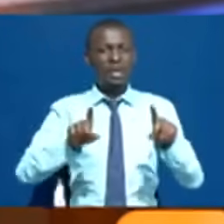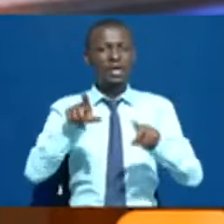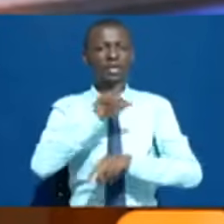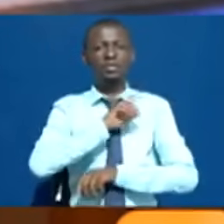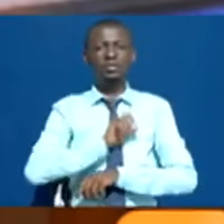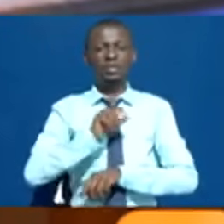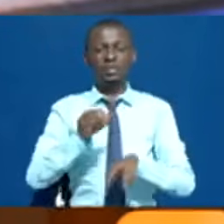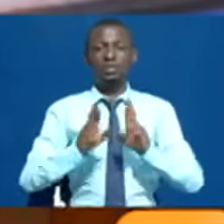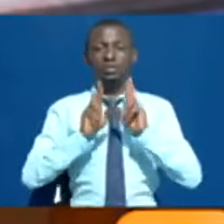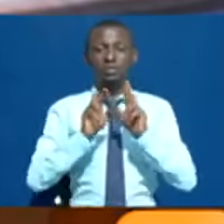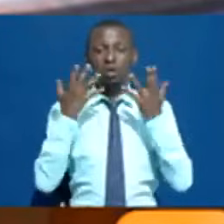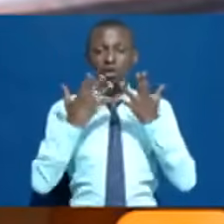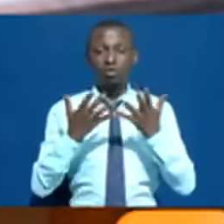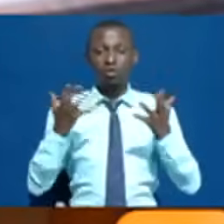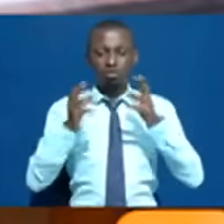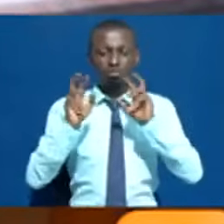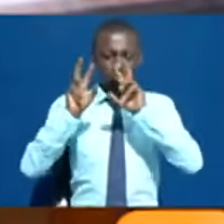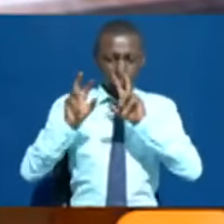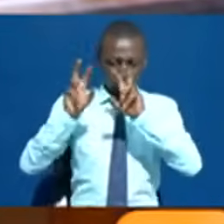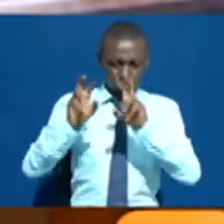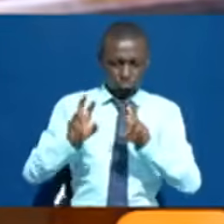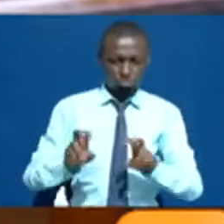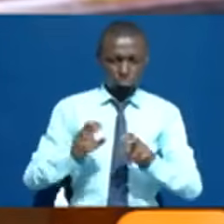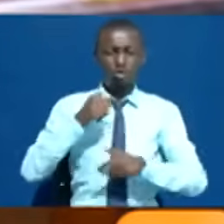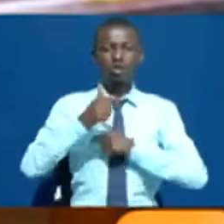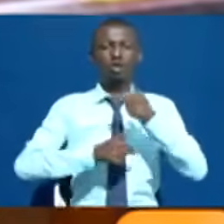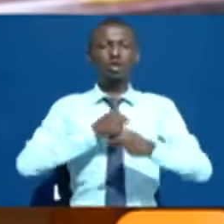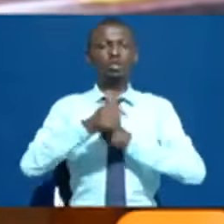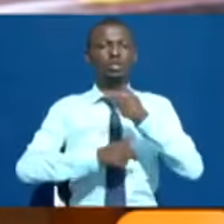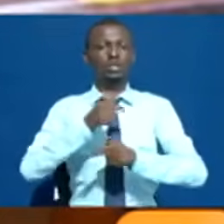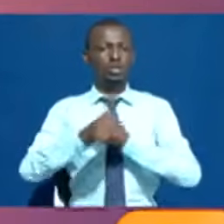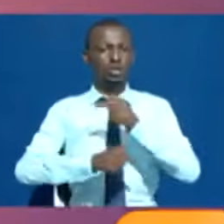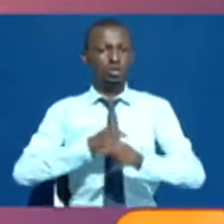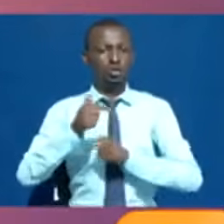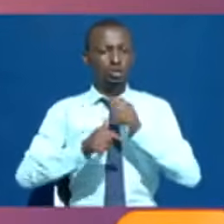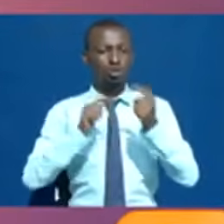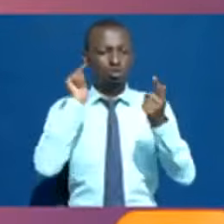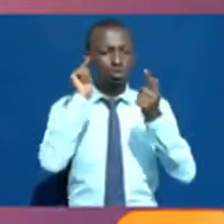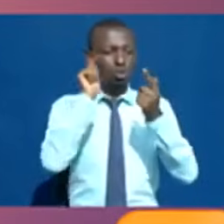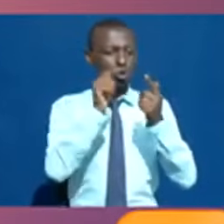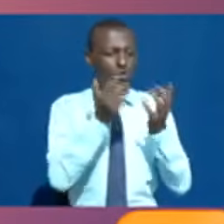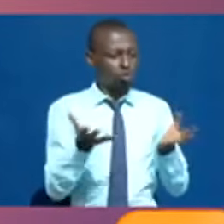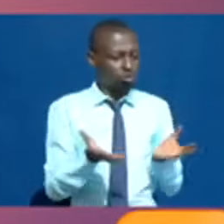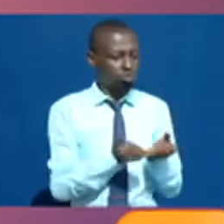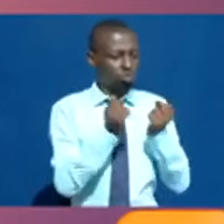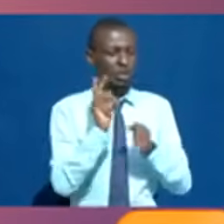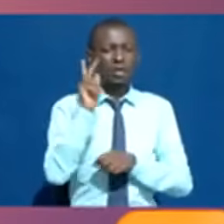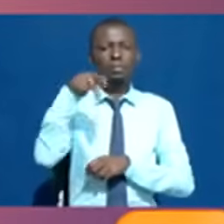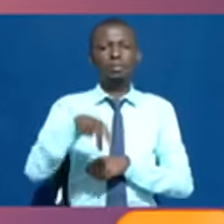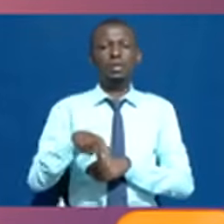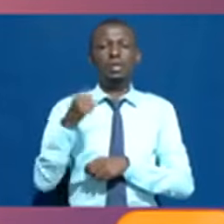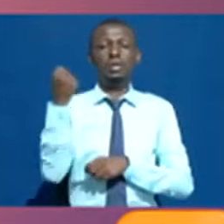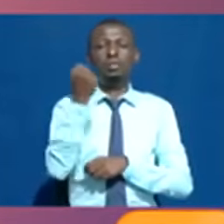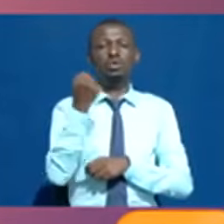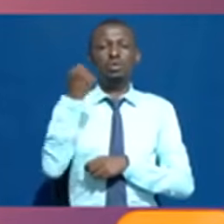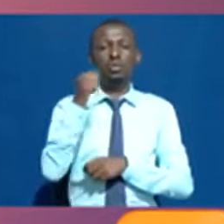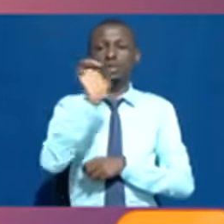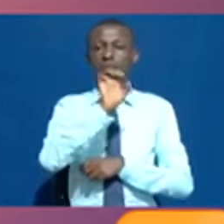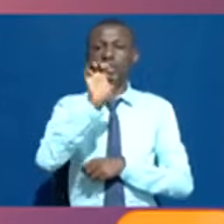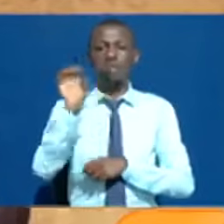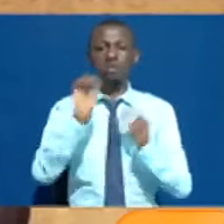report states that investigations into the matter are ongoing with the aim of apprehending the Mumias East lawmaker to face